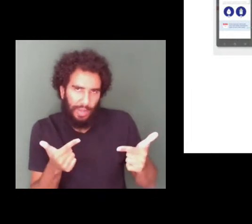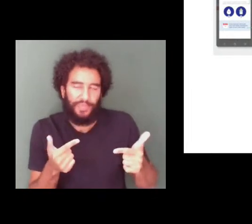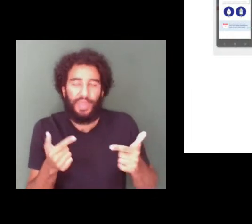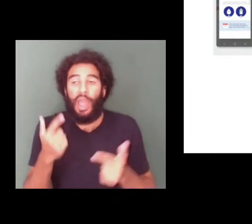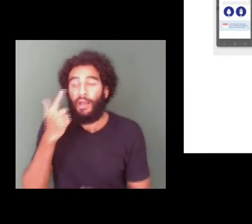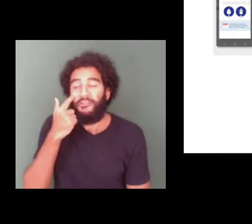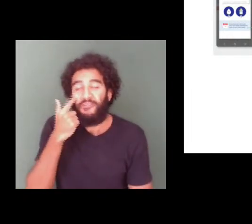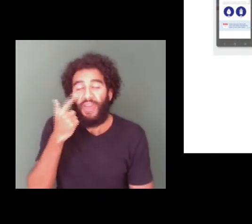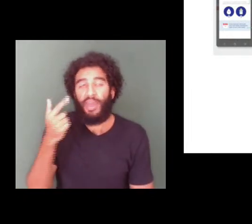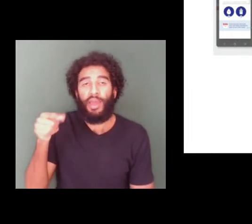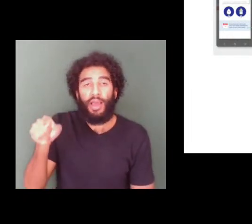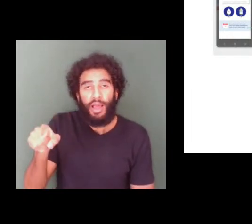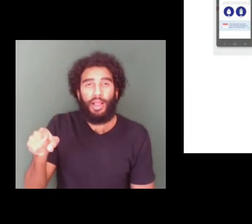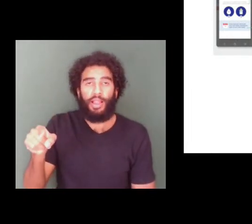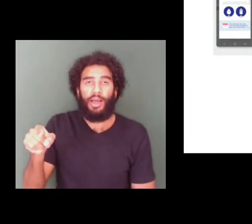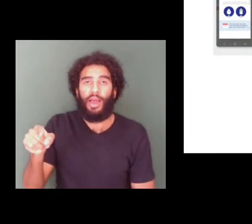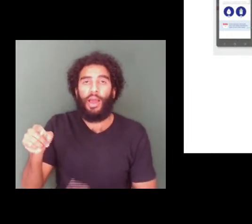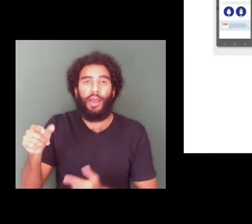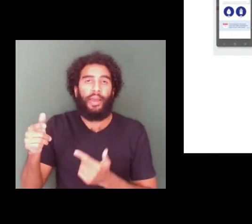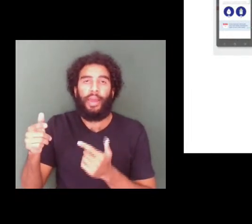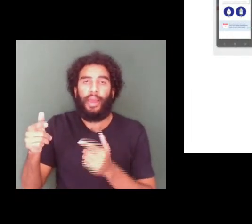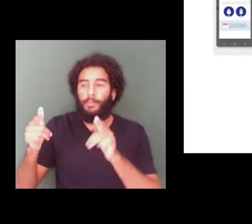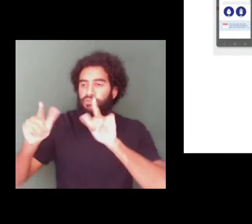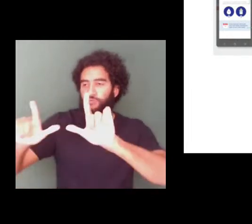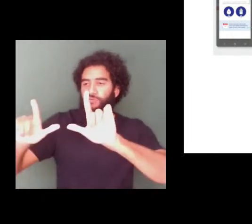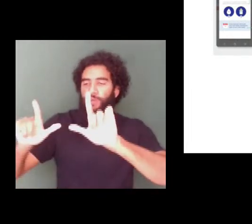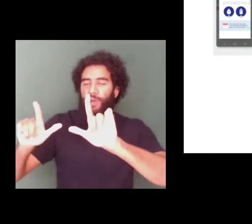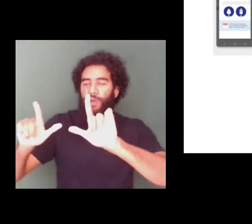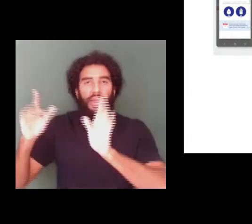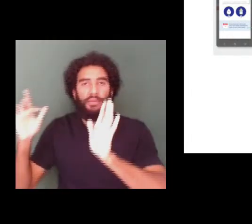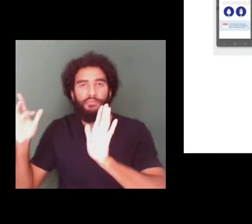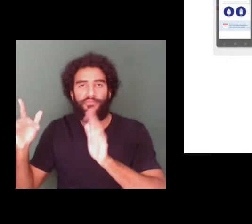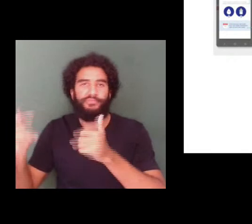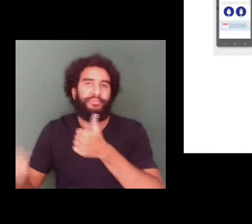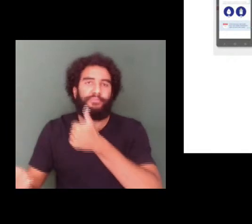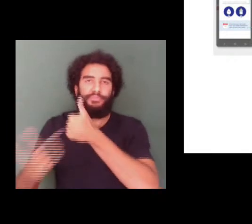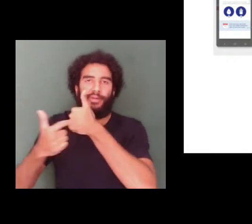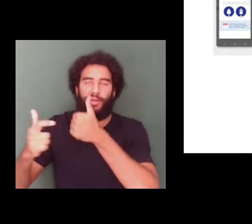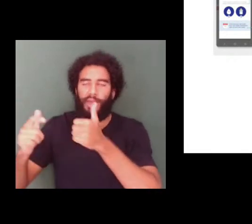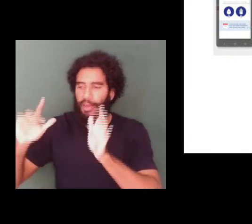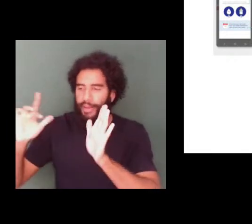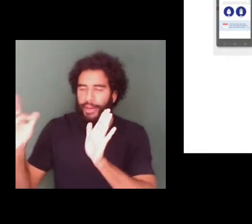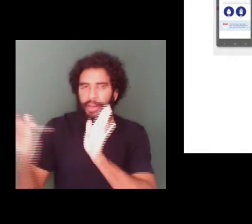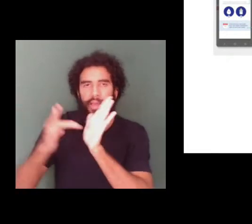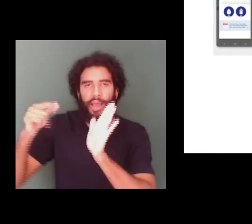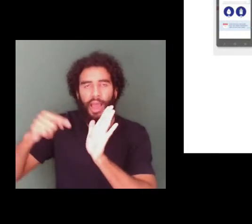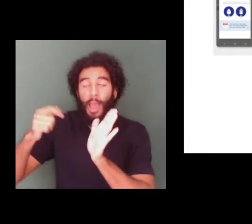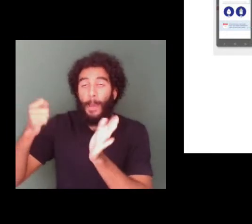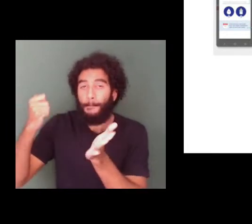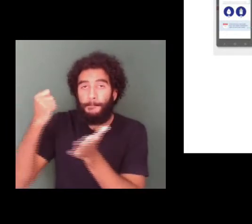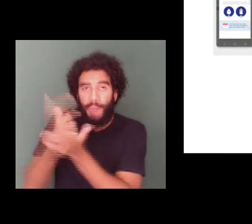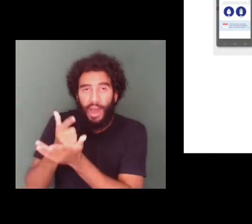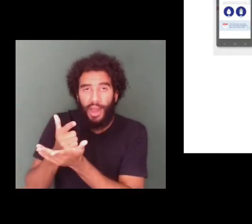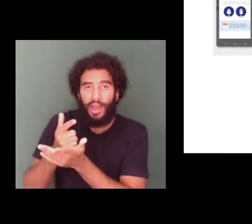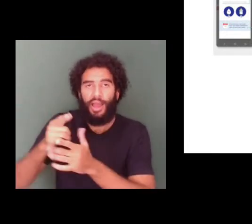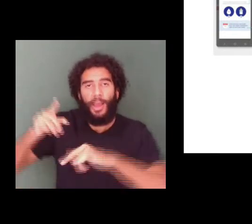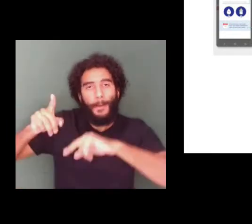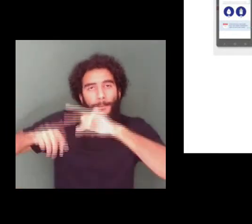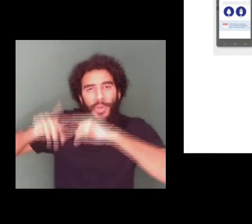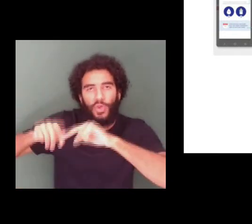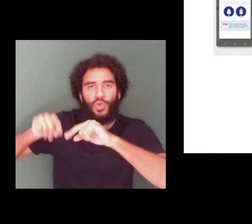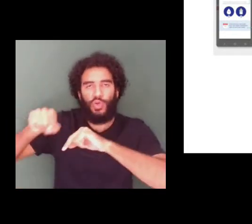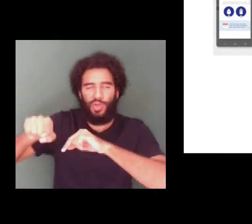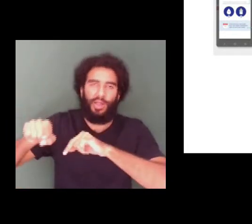purchase opportunity just instantaneously. We also see opportunities here by